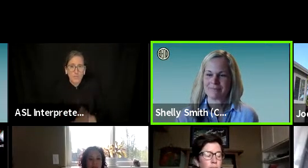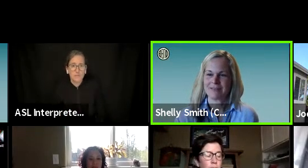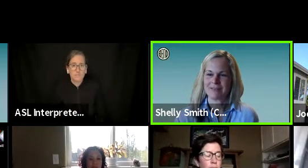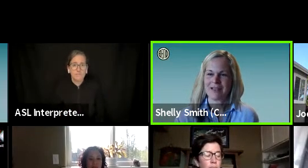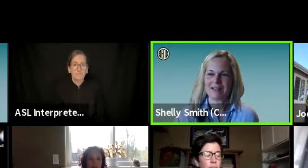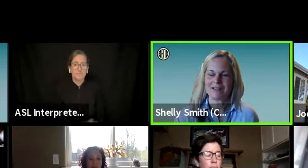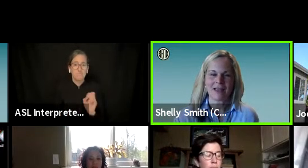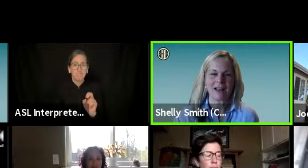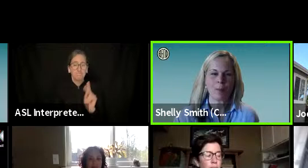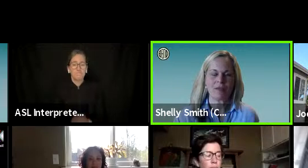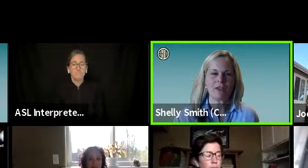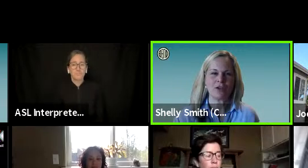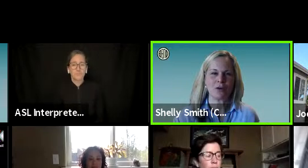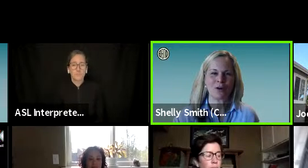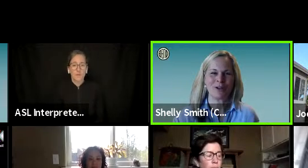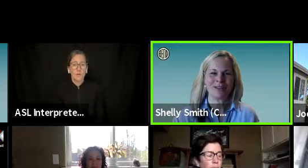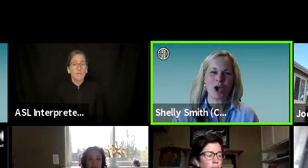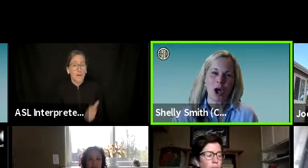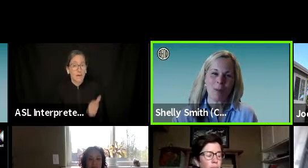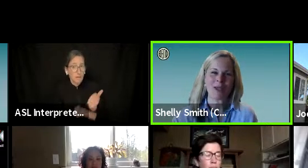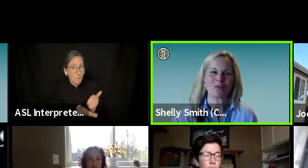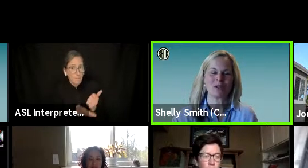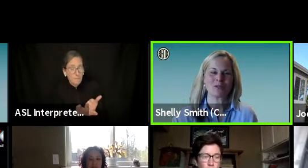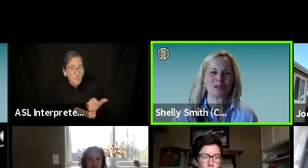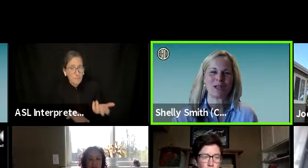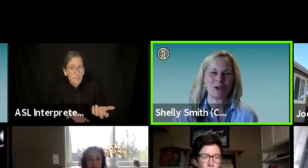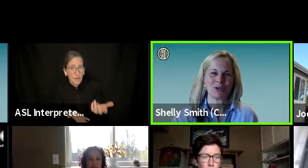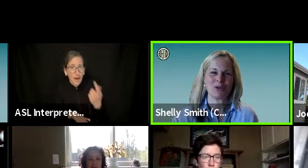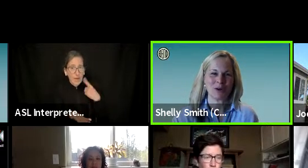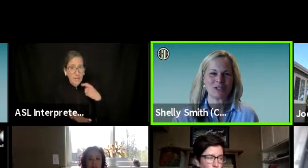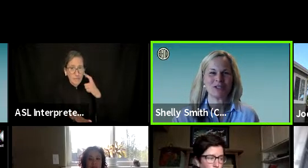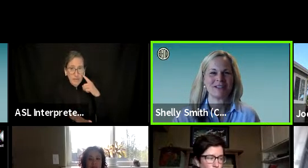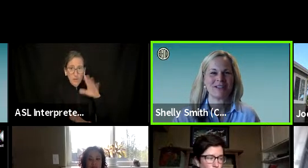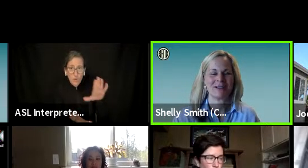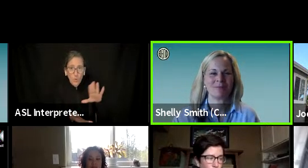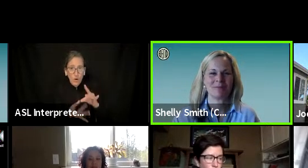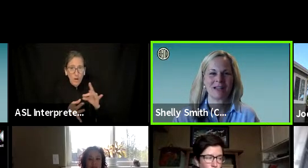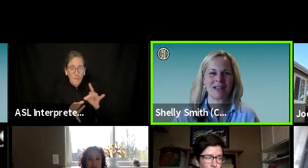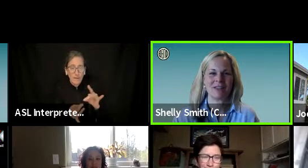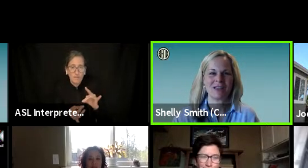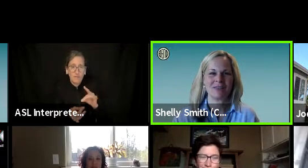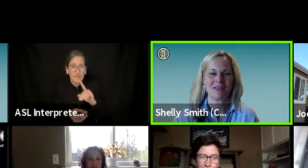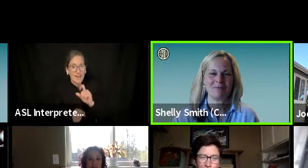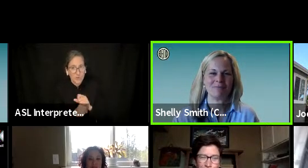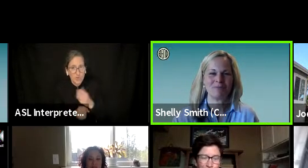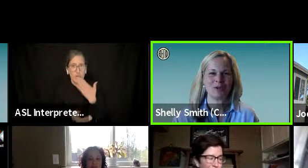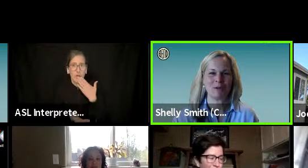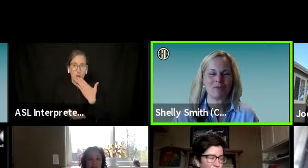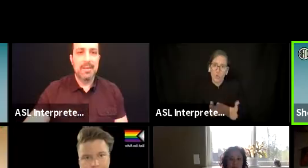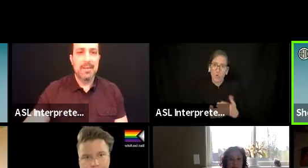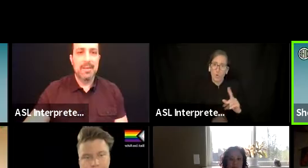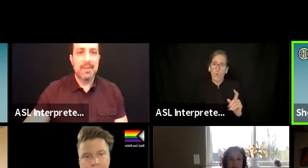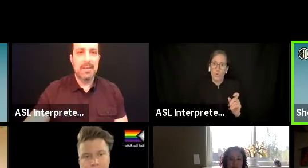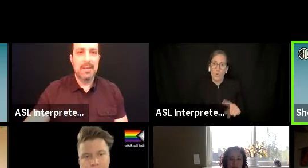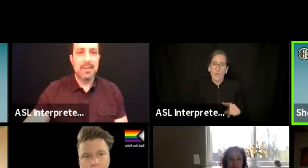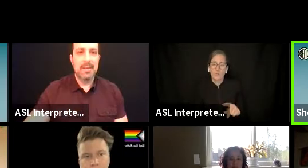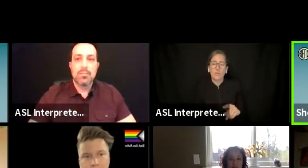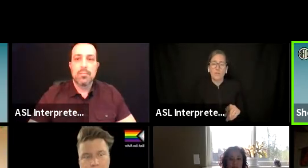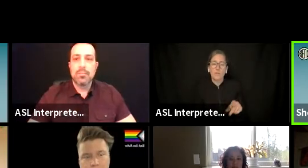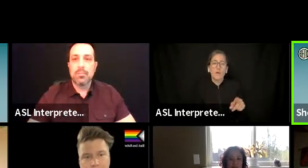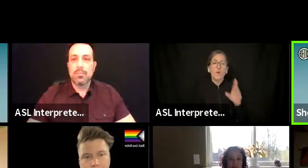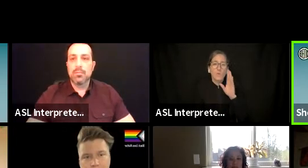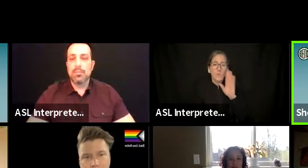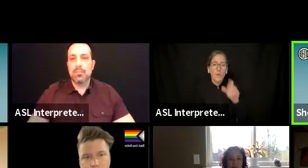Okay, did that help? I think your comment was really a good question. And I think that you'll be fine tuning